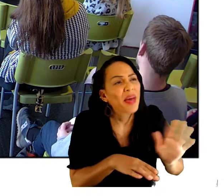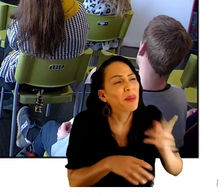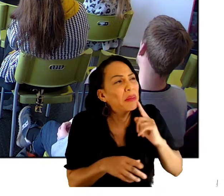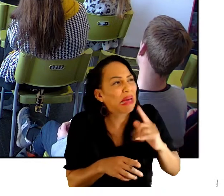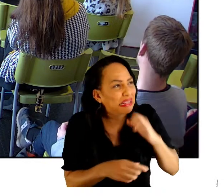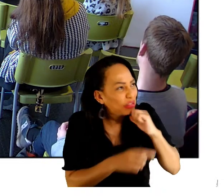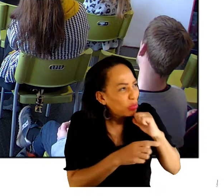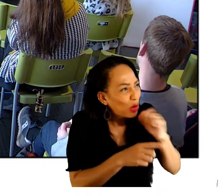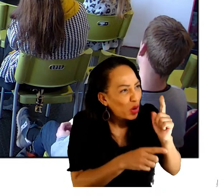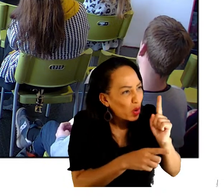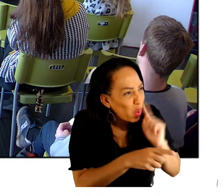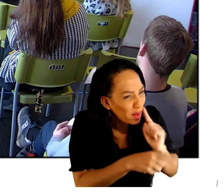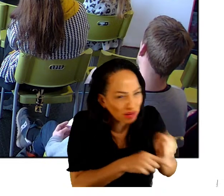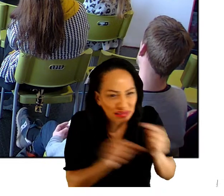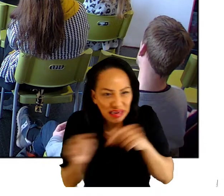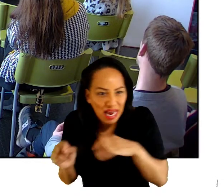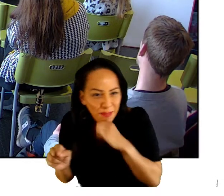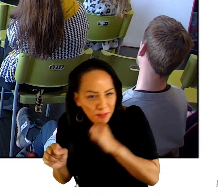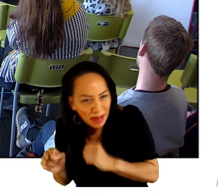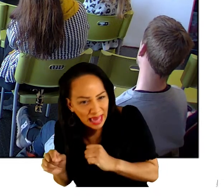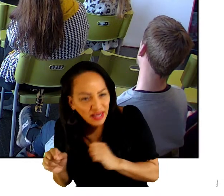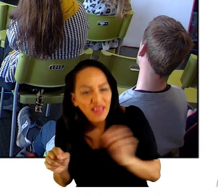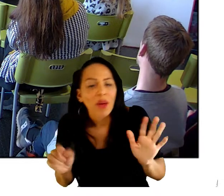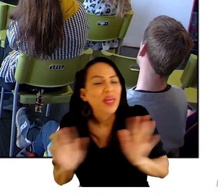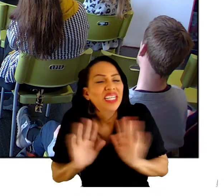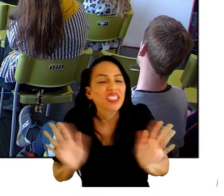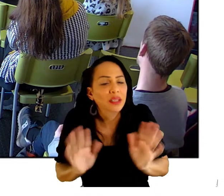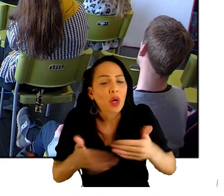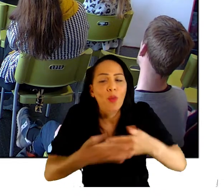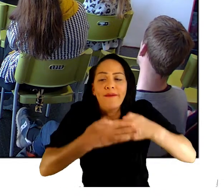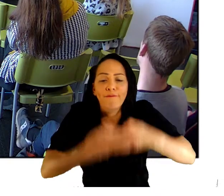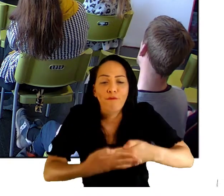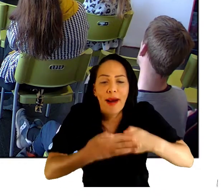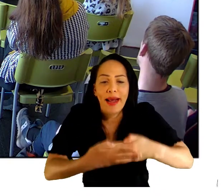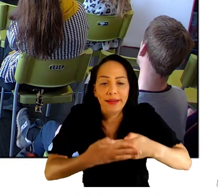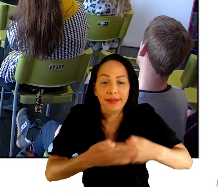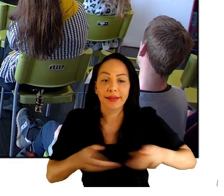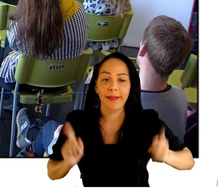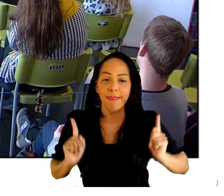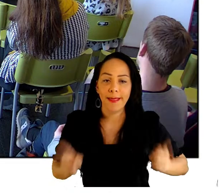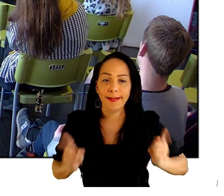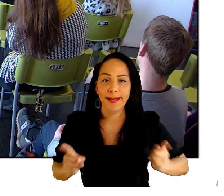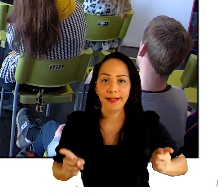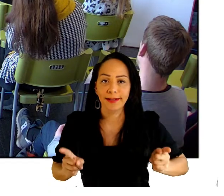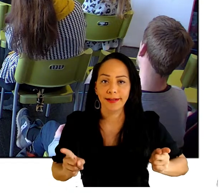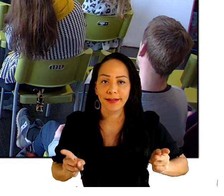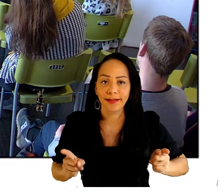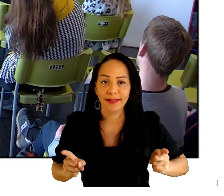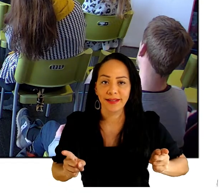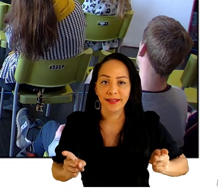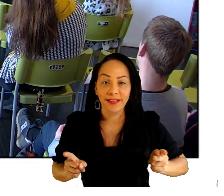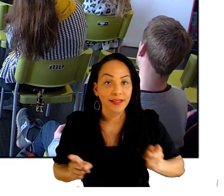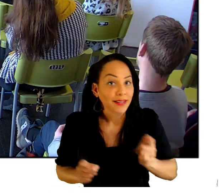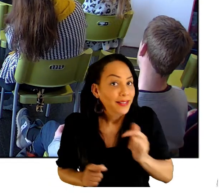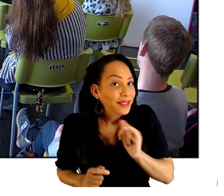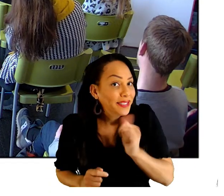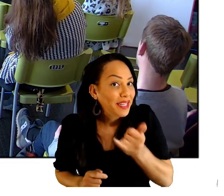relationship, yeah, very much. And there's I even get the stage to myself for a